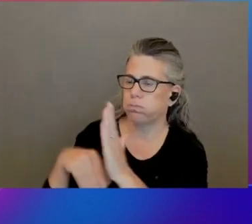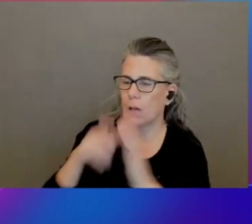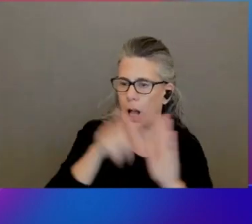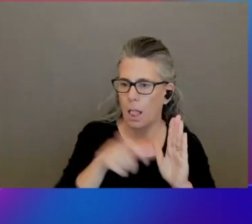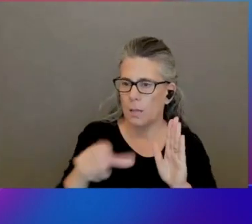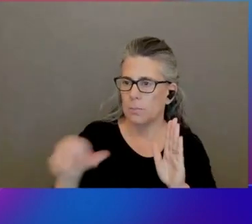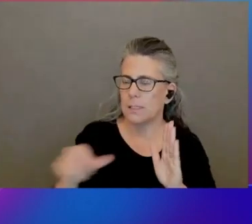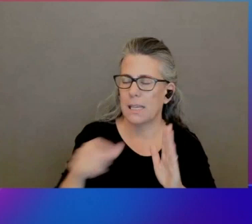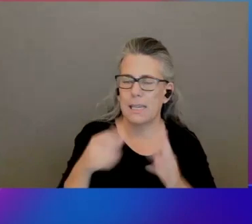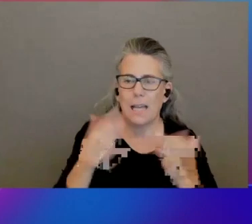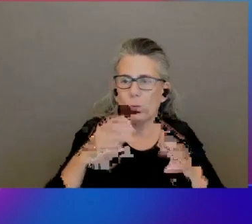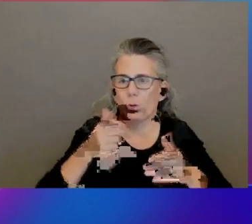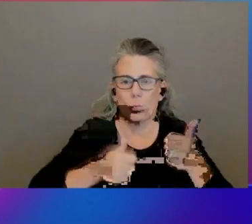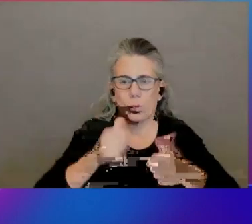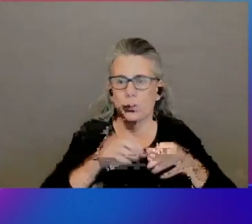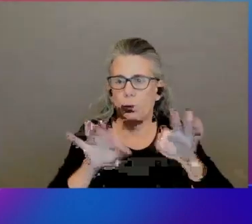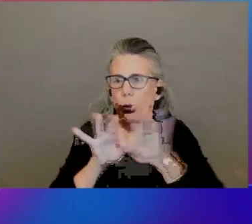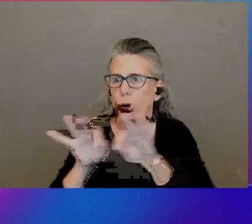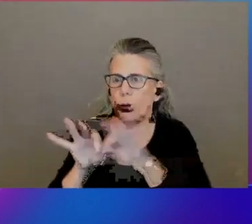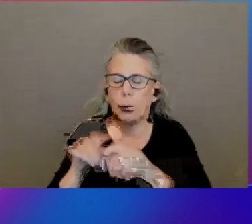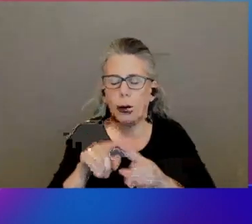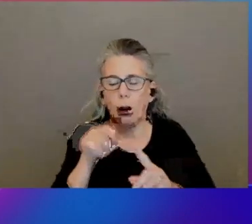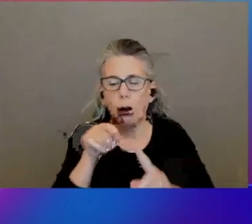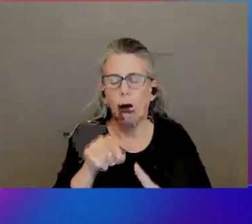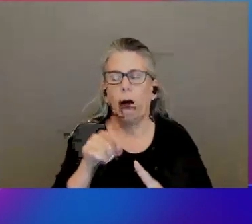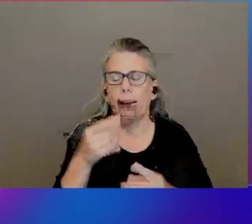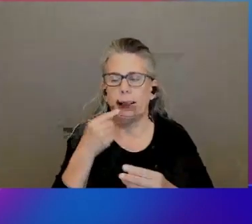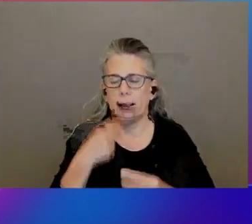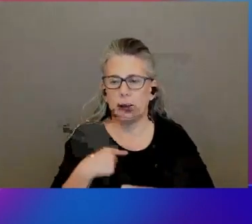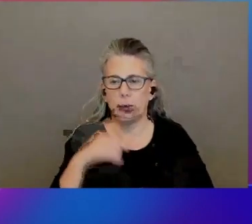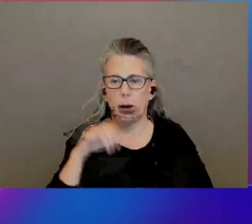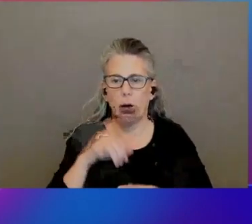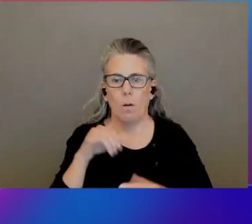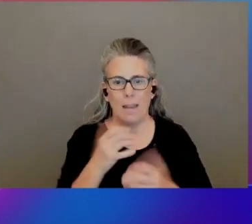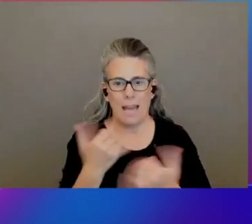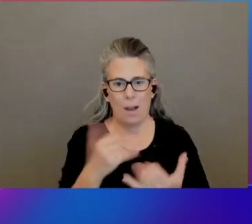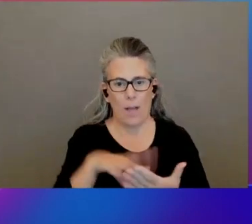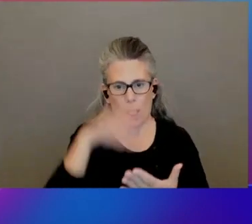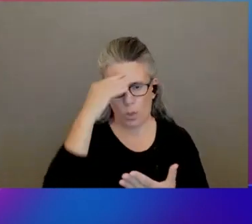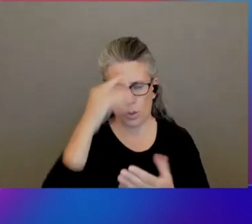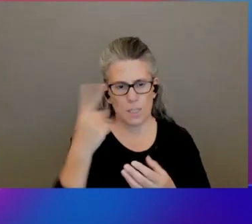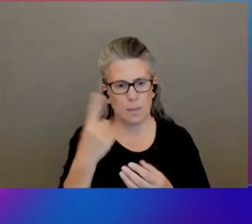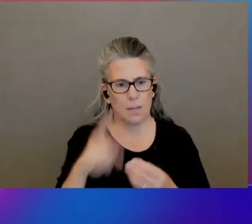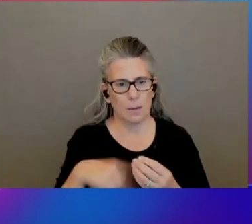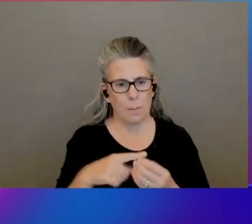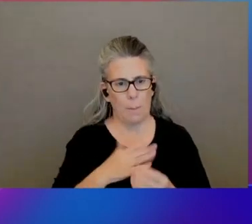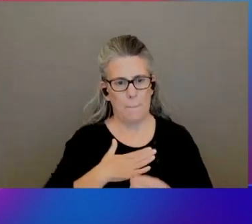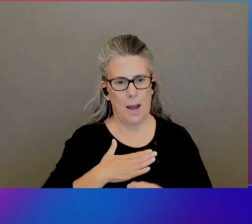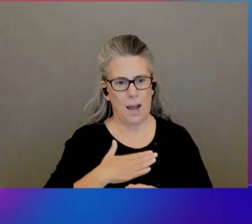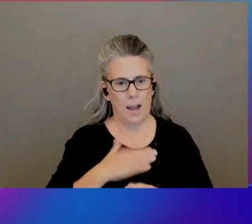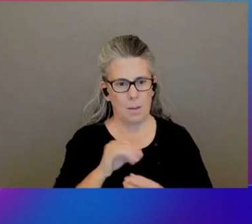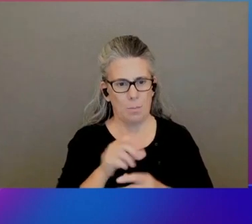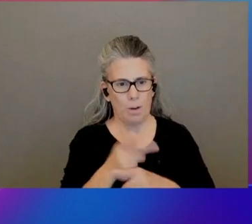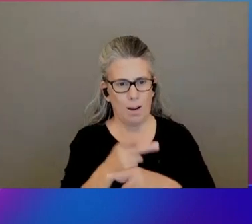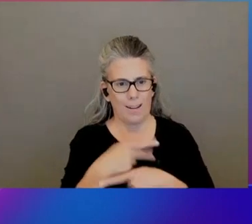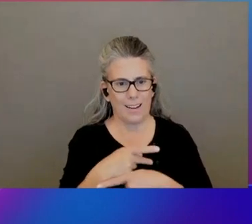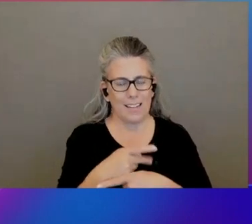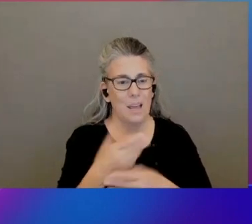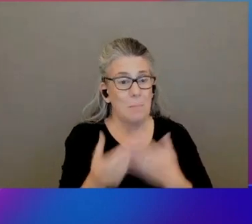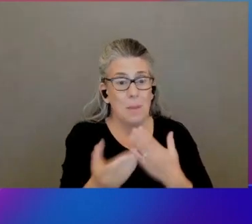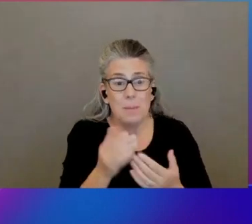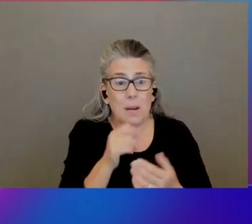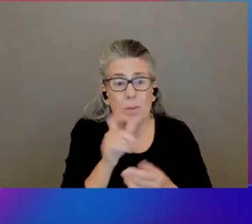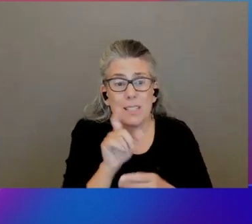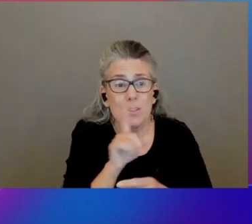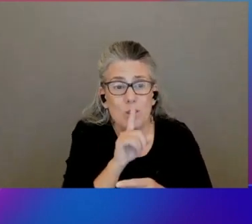on website was the most important signal. And so I had just learned something about my own product. Even if I wasn't even necessarily planning to use the model,